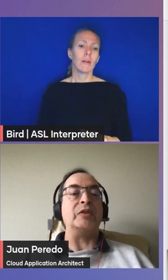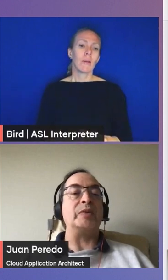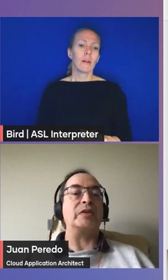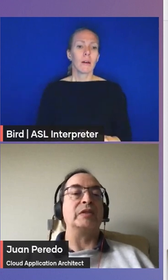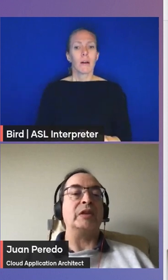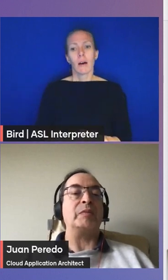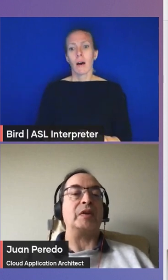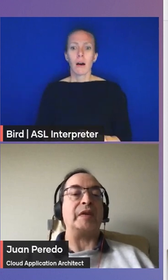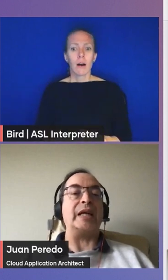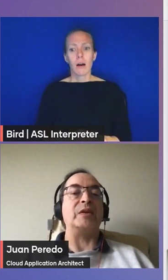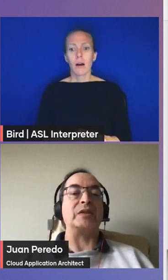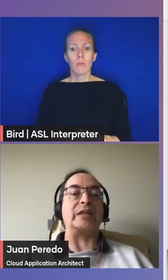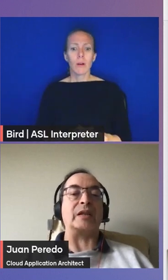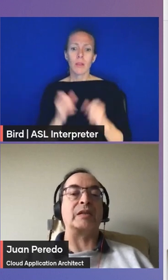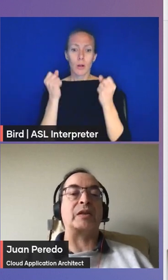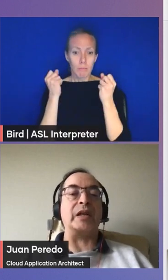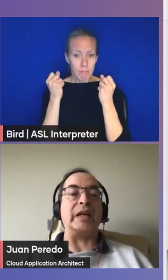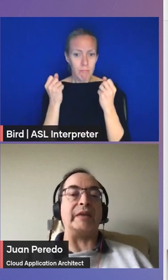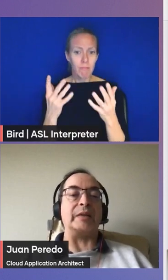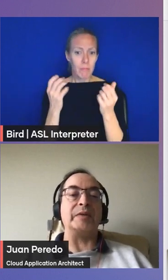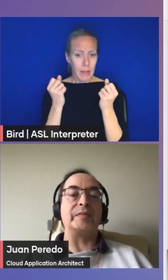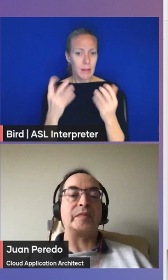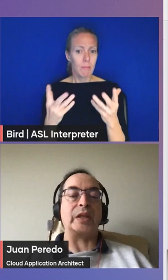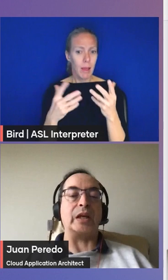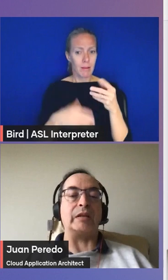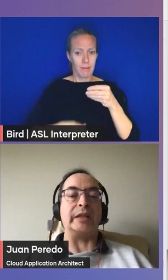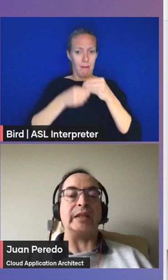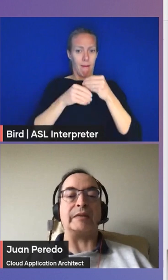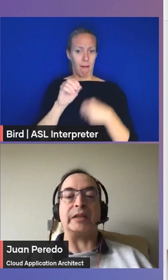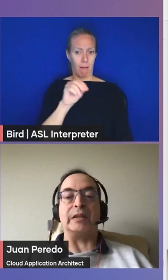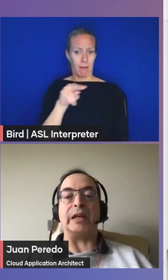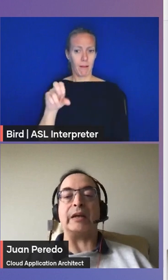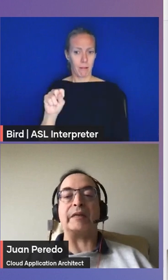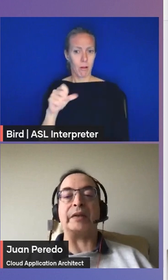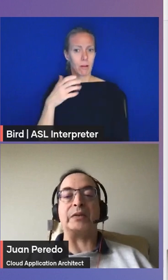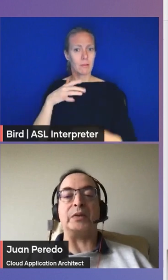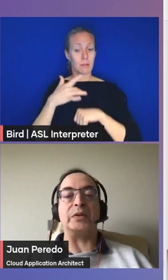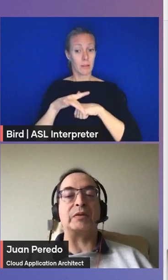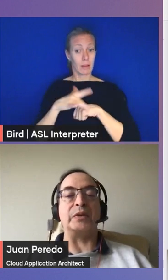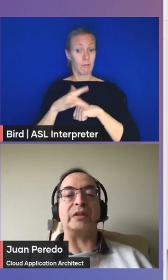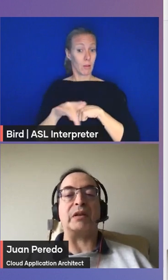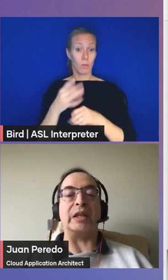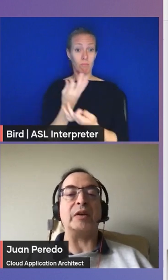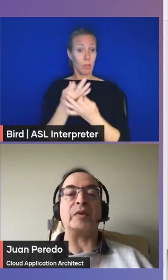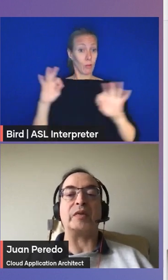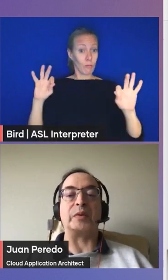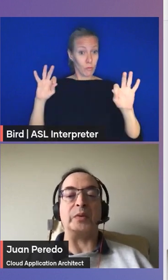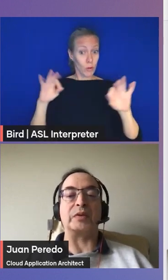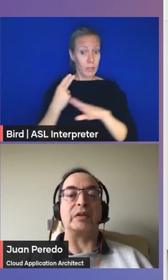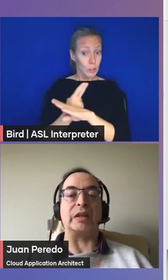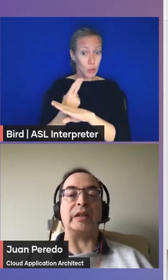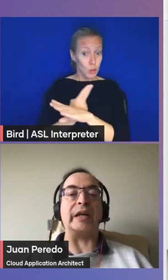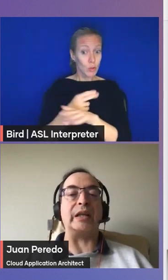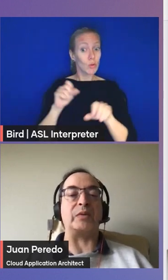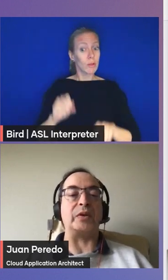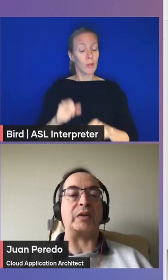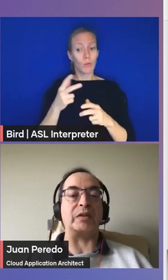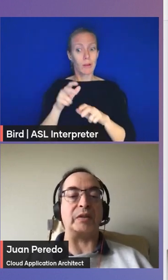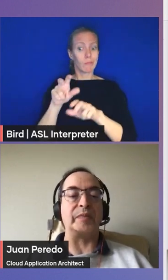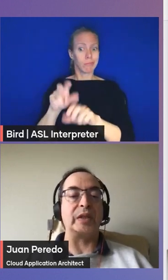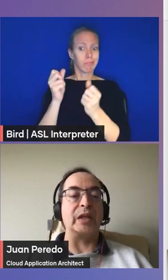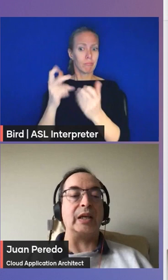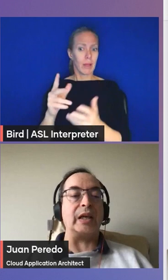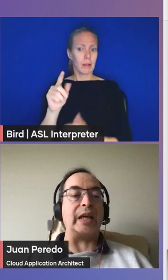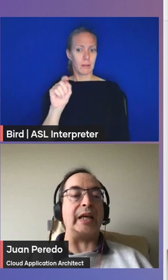a numerous number of add-ons that are currently available. They are free to use to install a number of tools directly into your